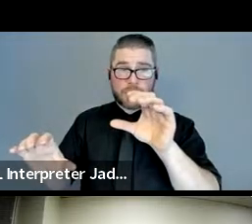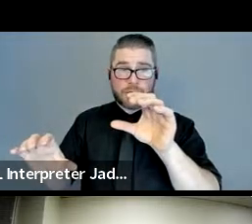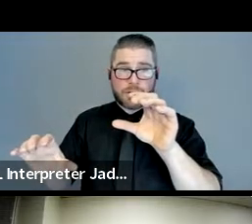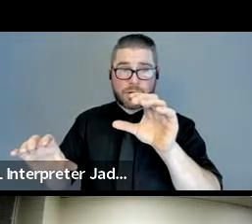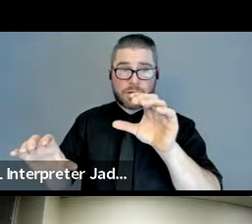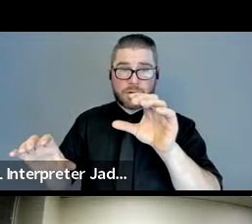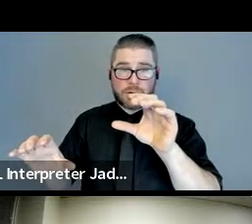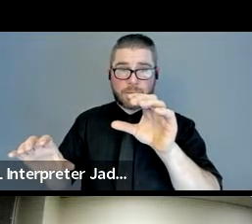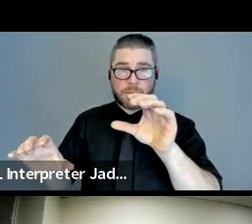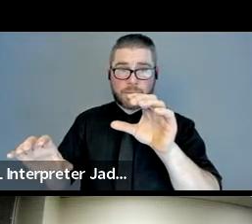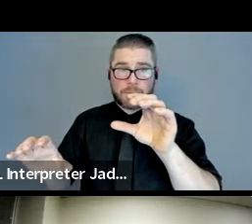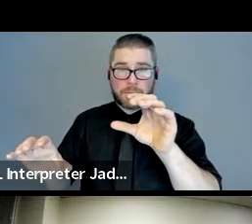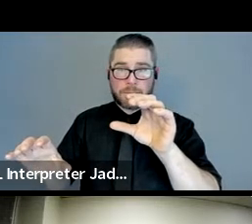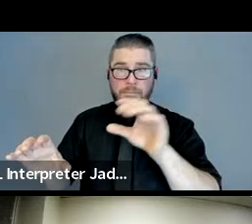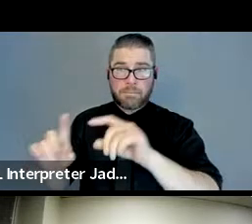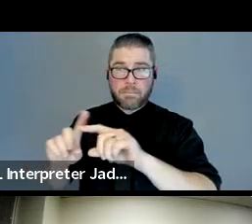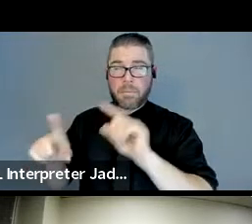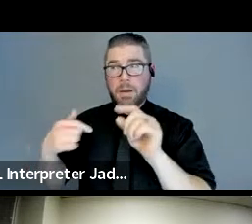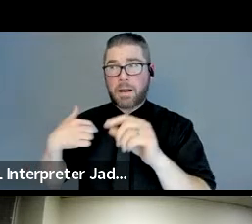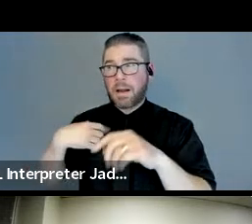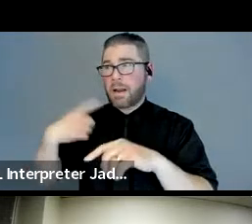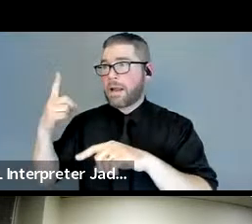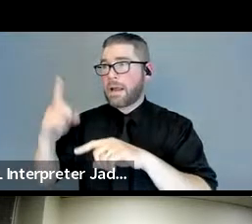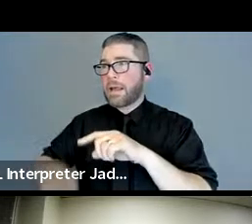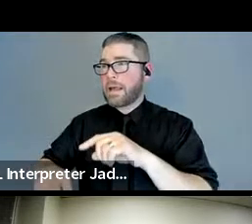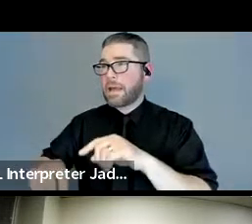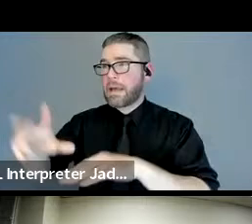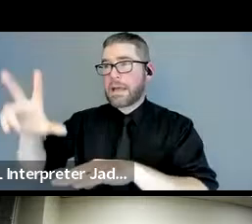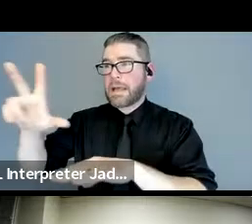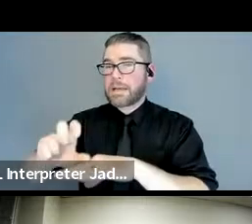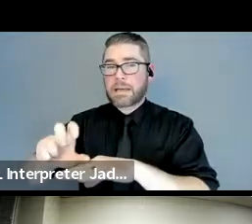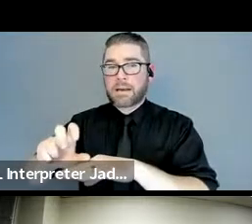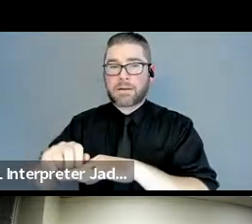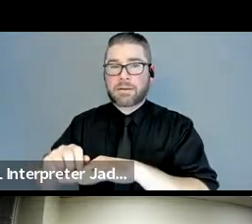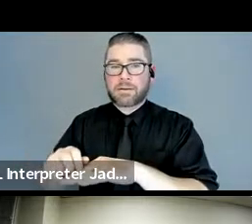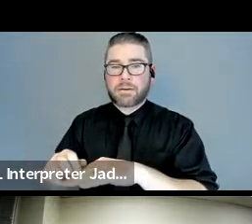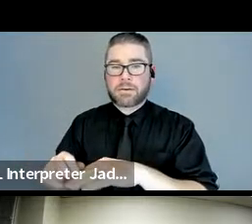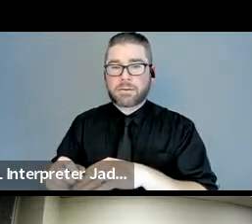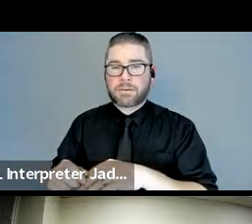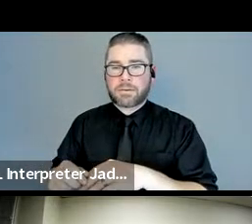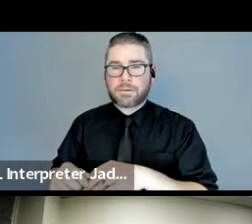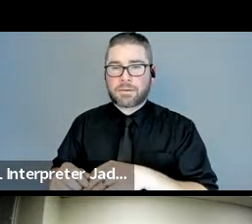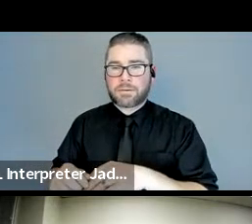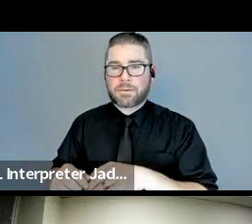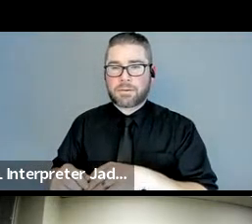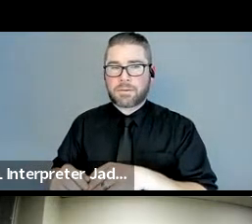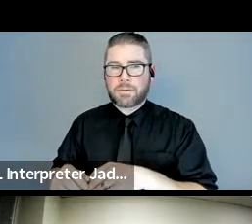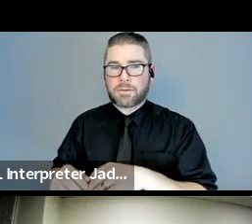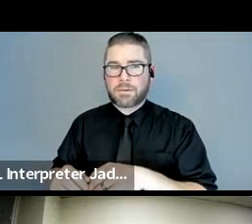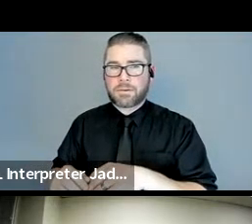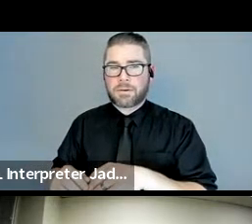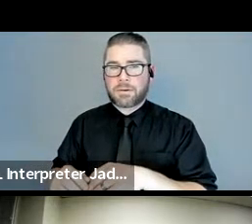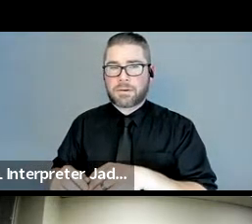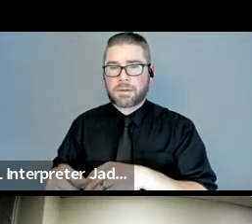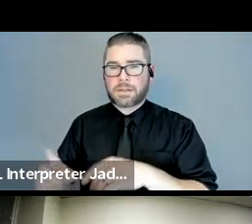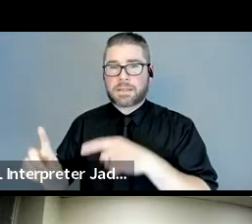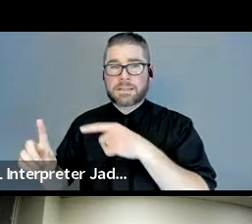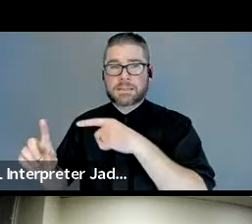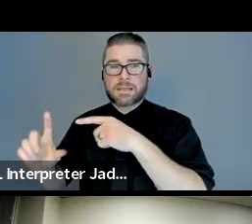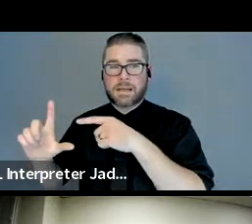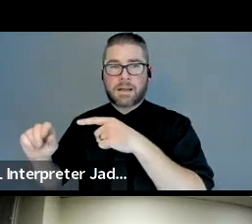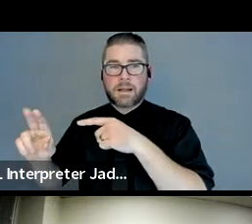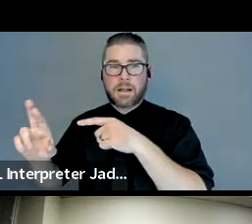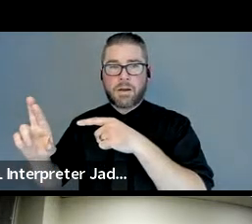it. So Hi, this is Laura. Hi, Debbie. I don't know what the Okay. Debbie, can you call